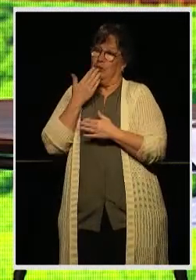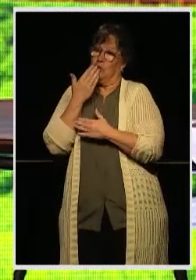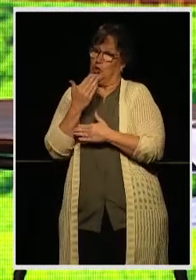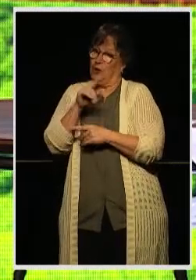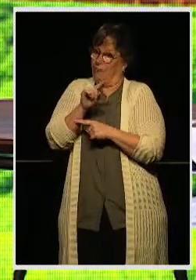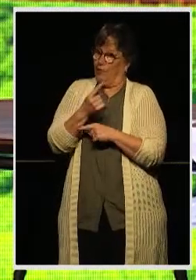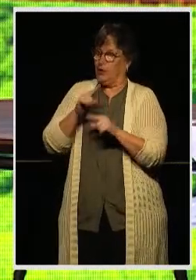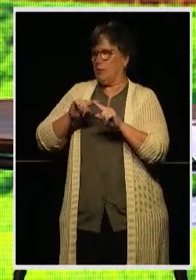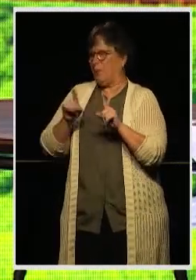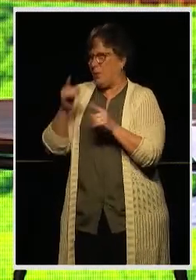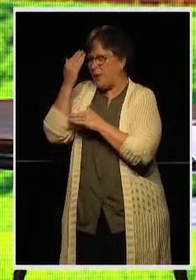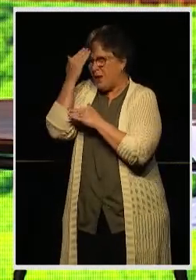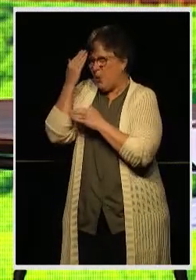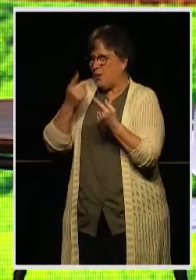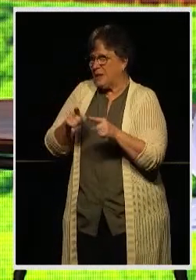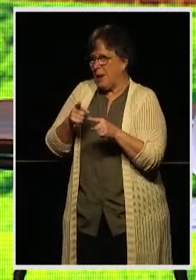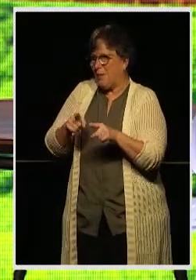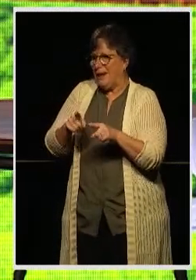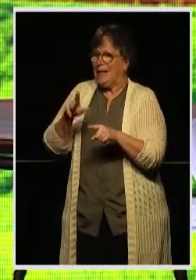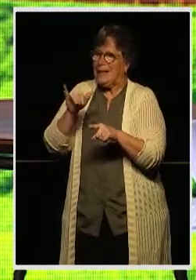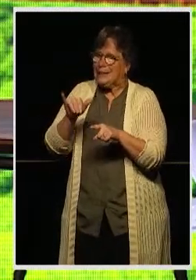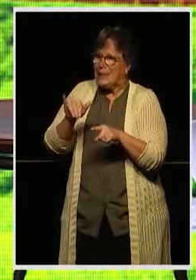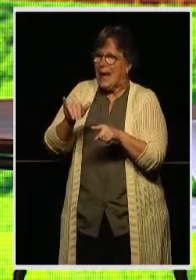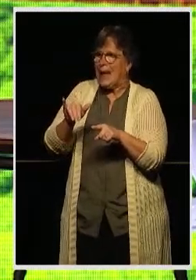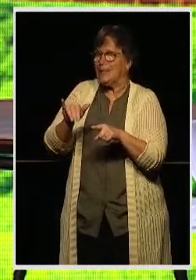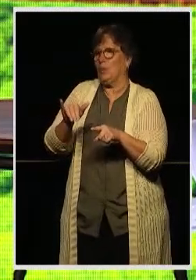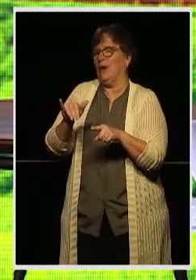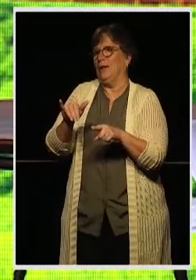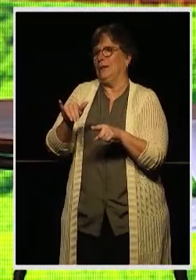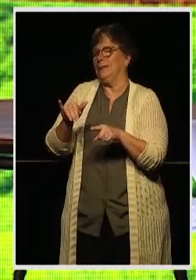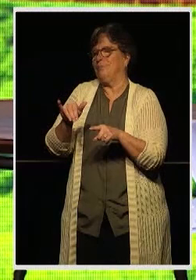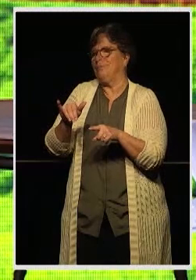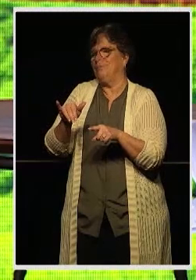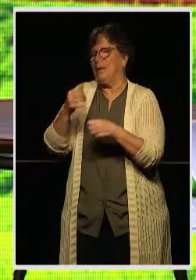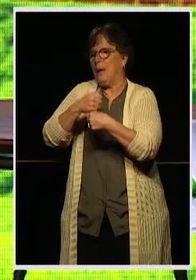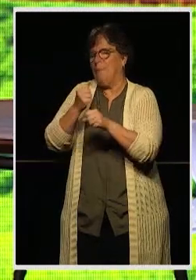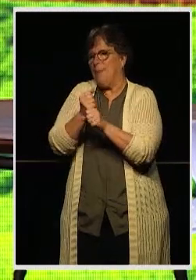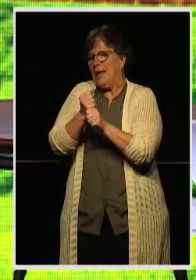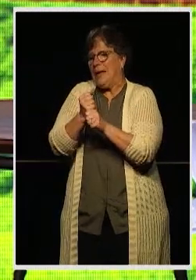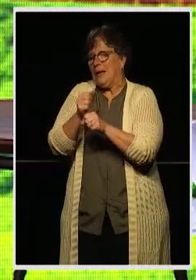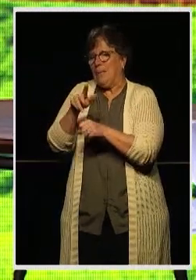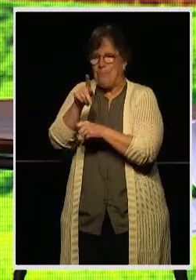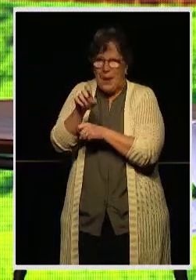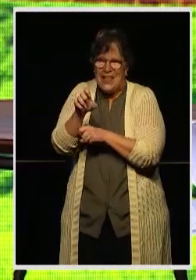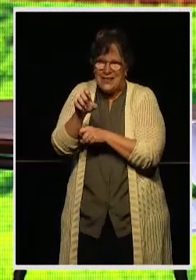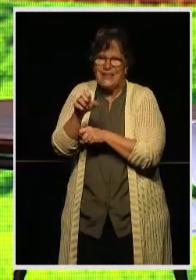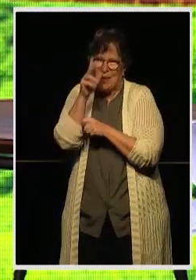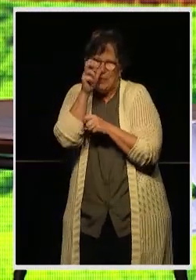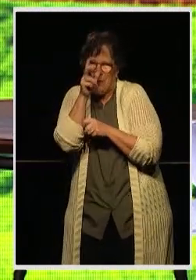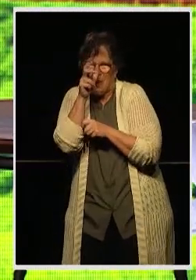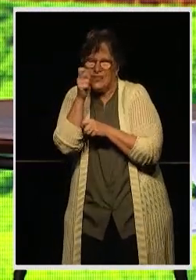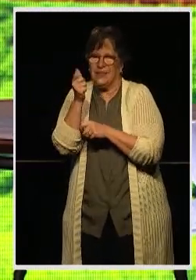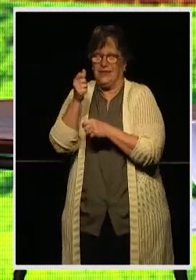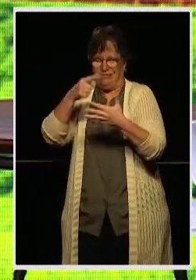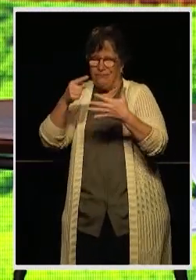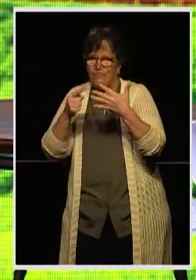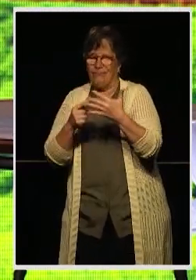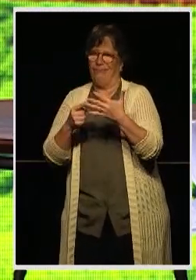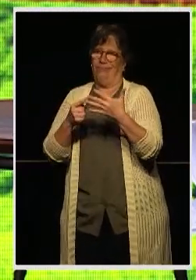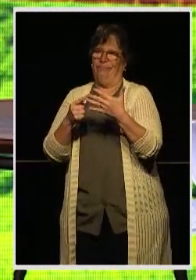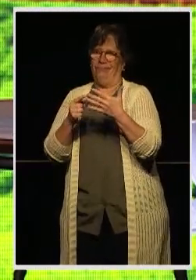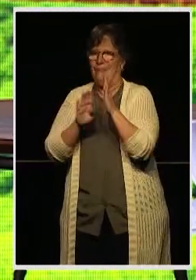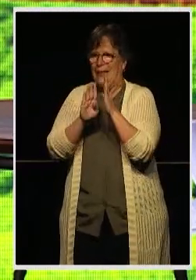we know that what's coming with that are pests and pathogens, and that's new extreme conditions we need to deal with. So thinking